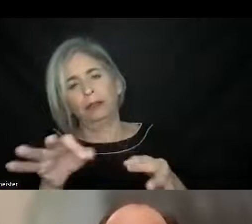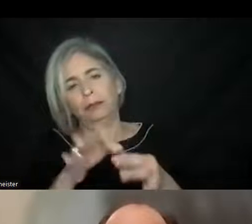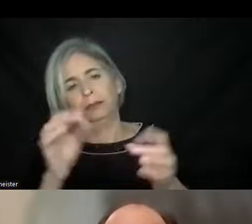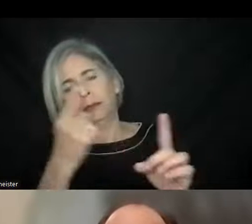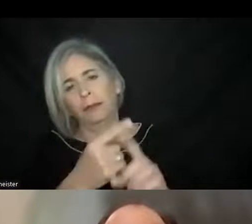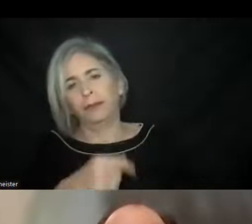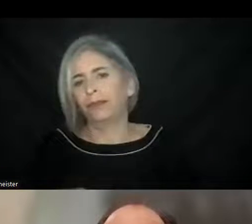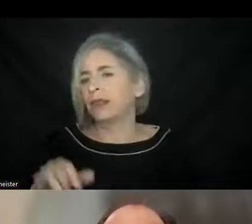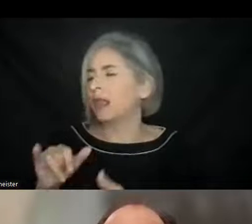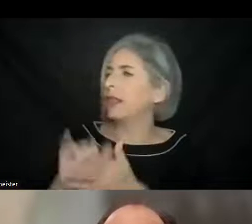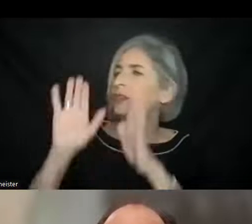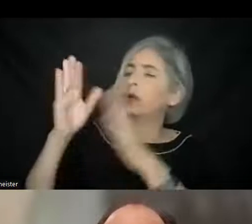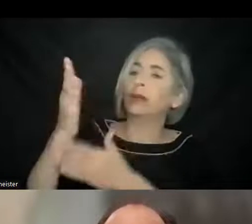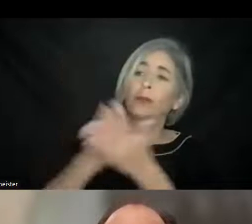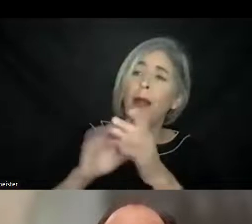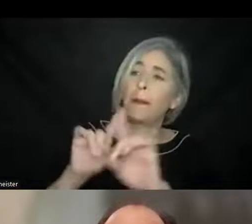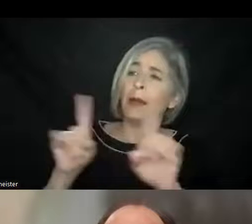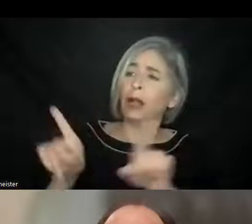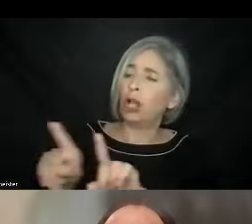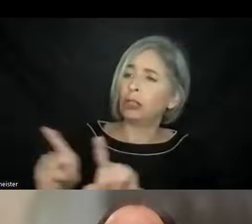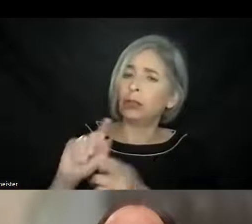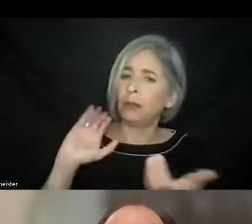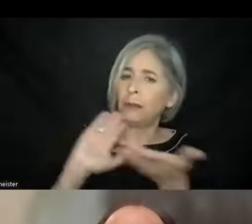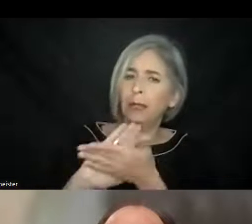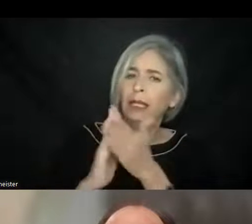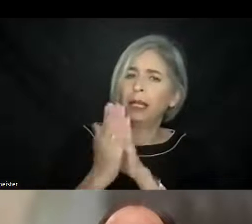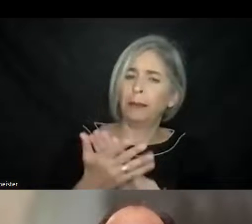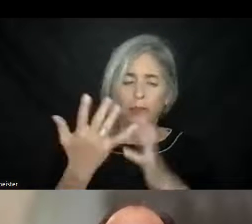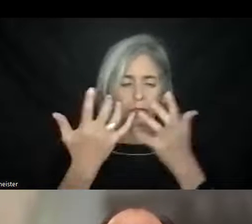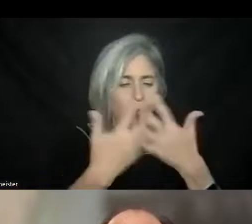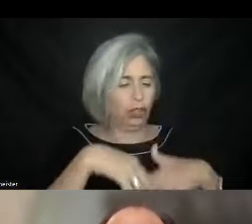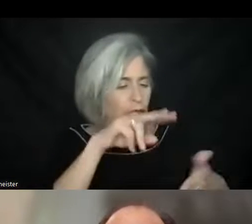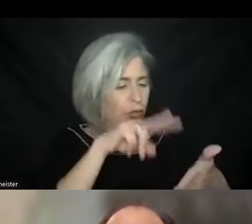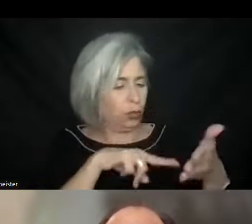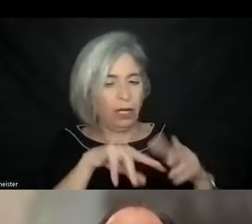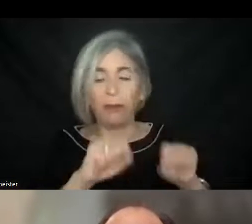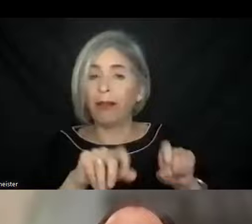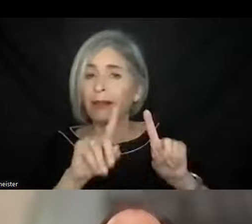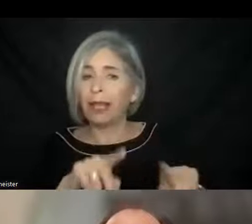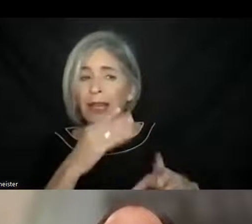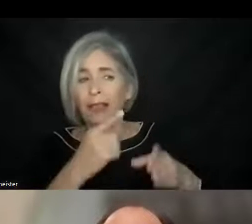And that's a wonderful piece, but then that could also be turned into something that's machine readable that could then at the end of the point